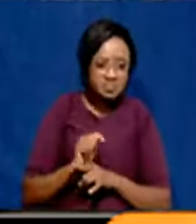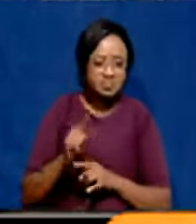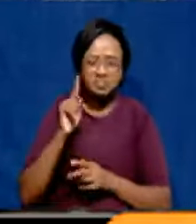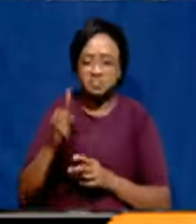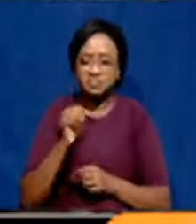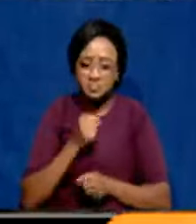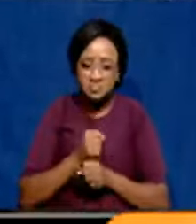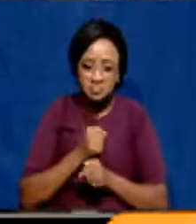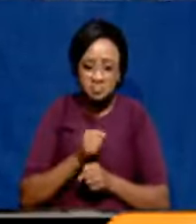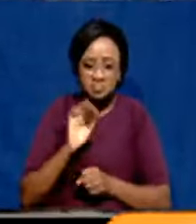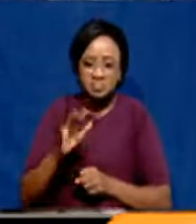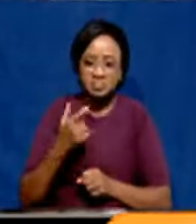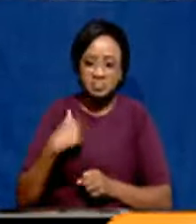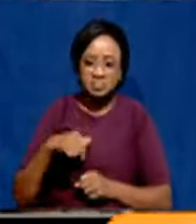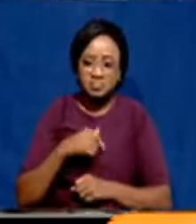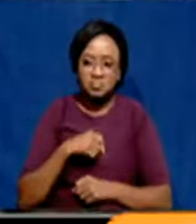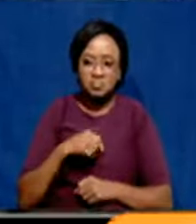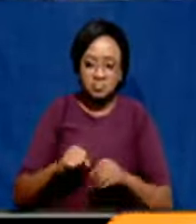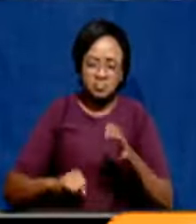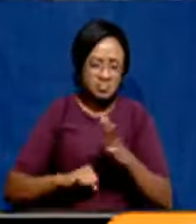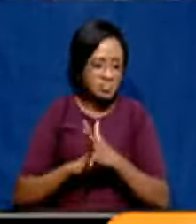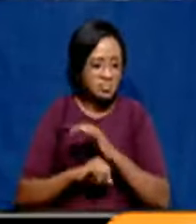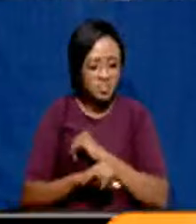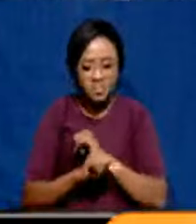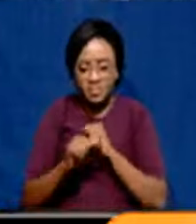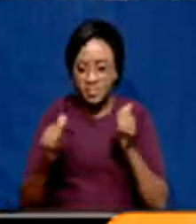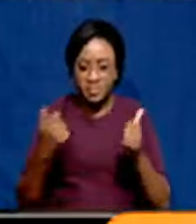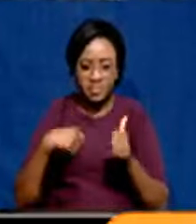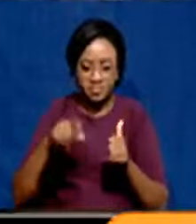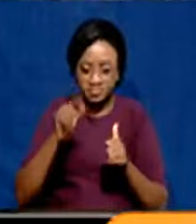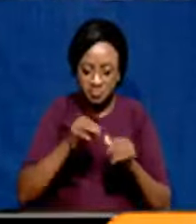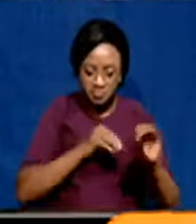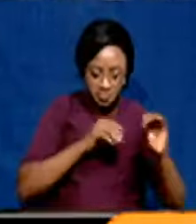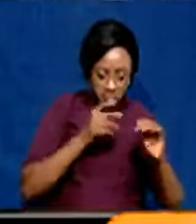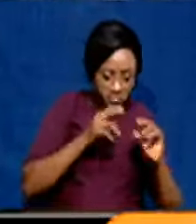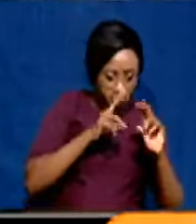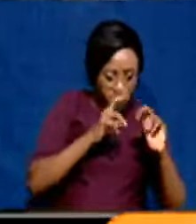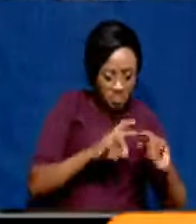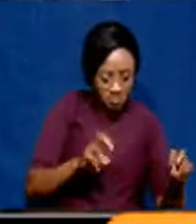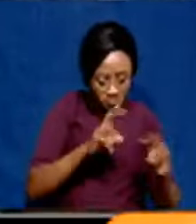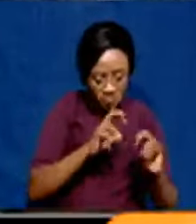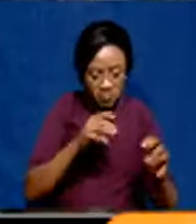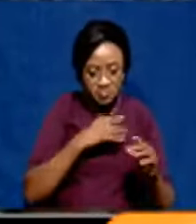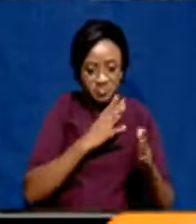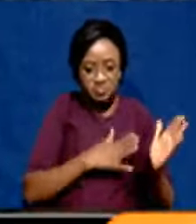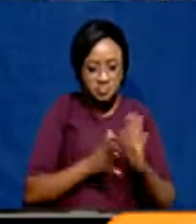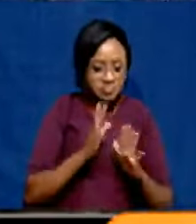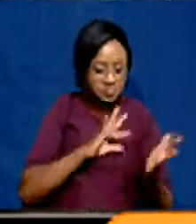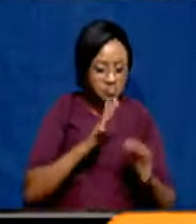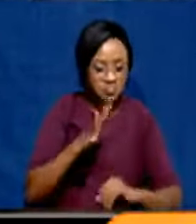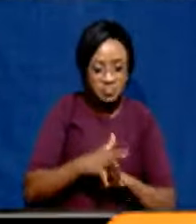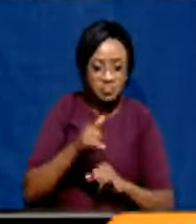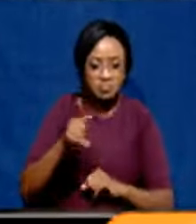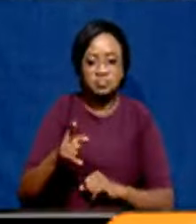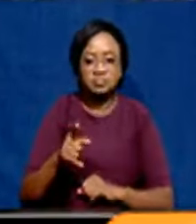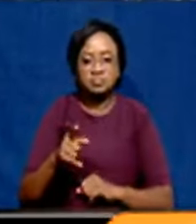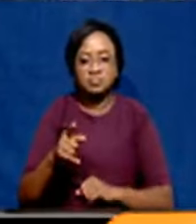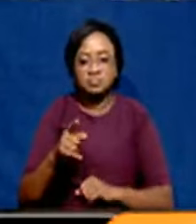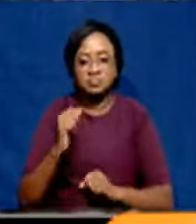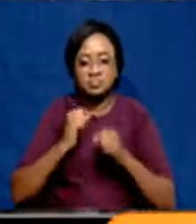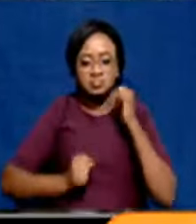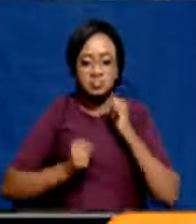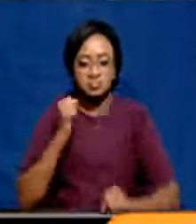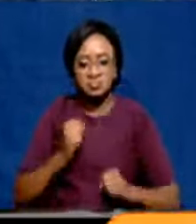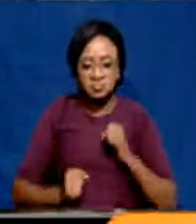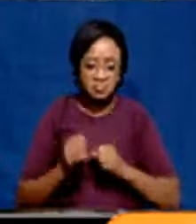did his thing, it shows us that we need to go back to the drawing board. And it's not just in marathon, but in athletics as a whole. We have